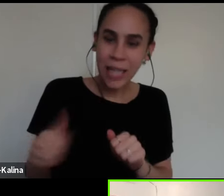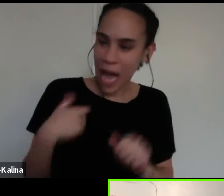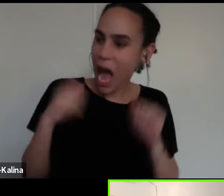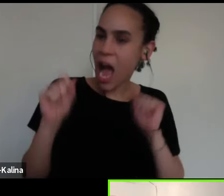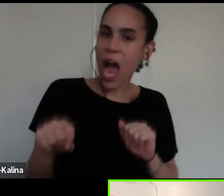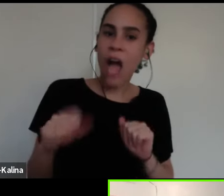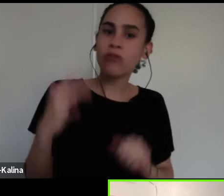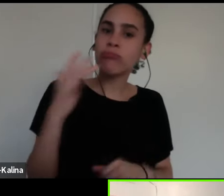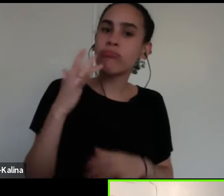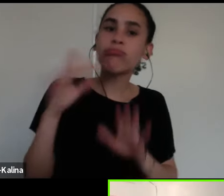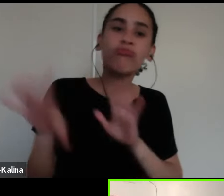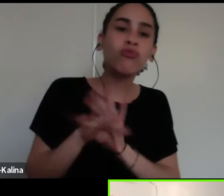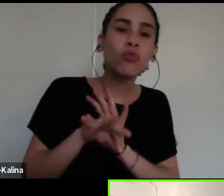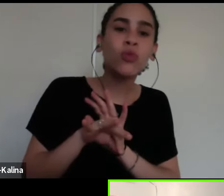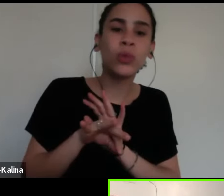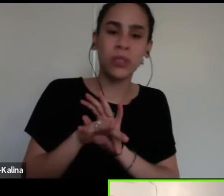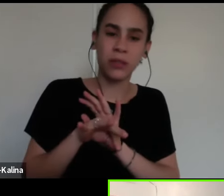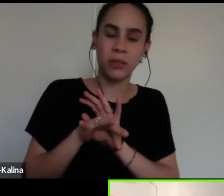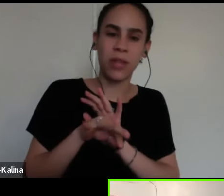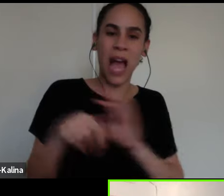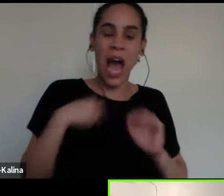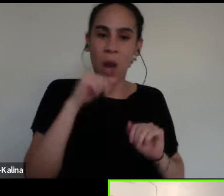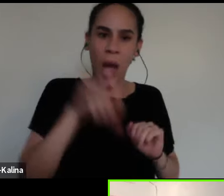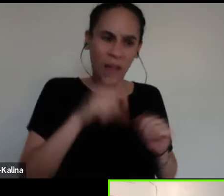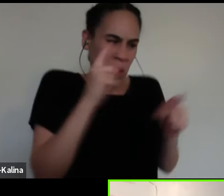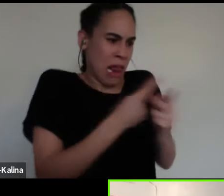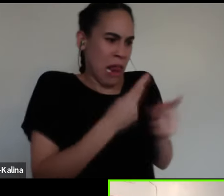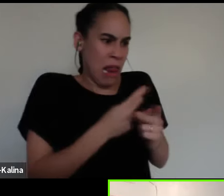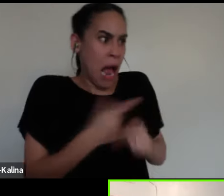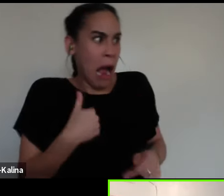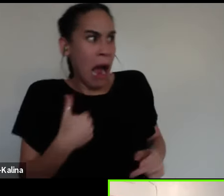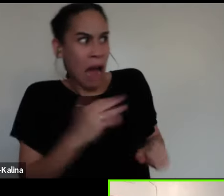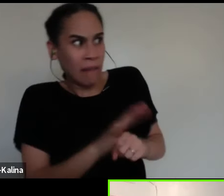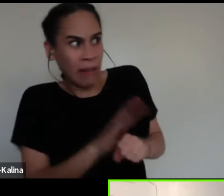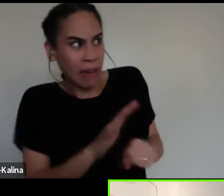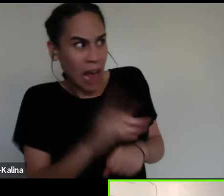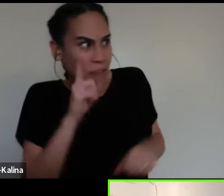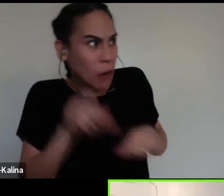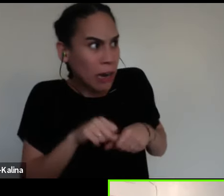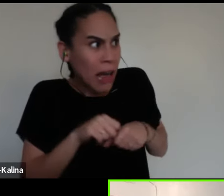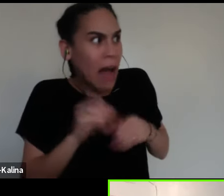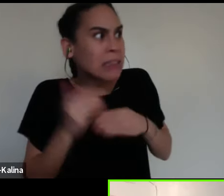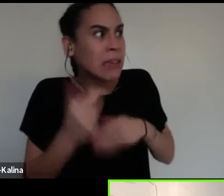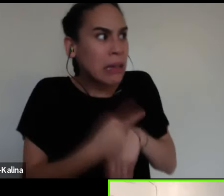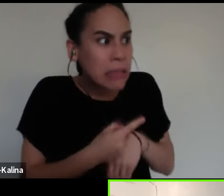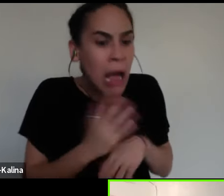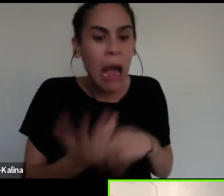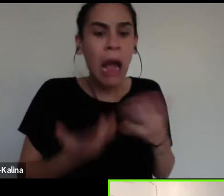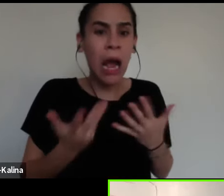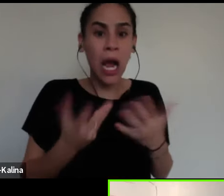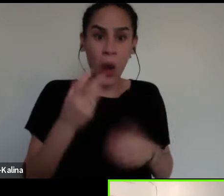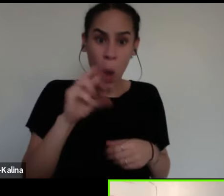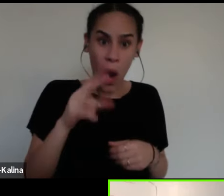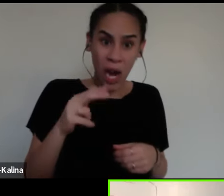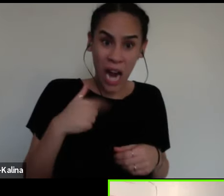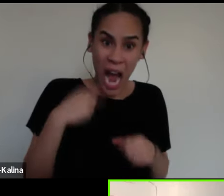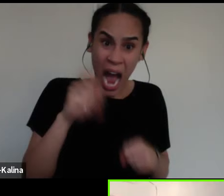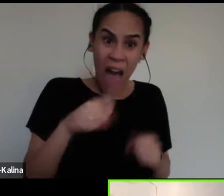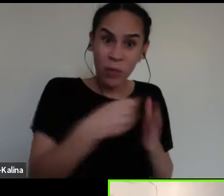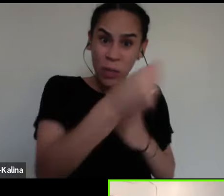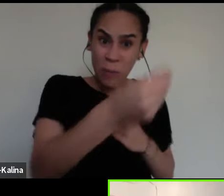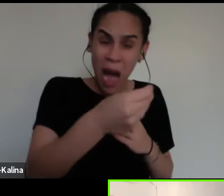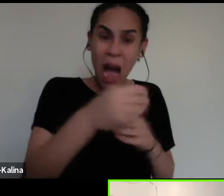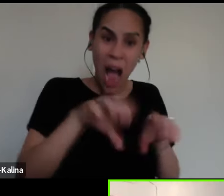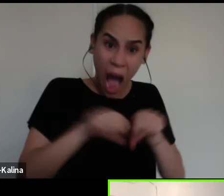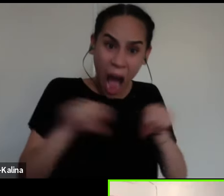that for yourself in that moment and not calculate whether or not you had enough for gas the next day or another pack of hot dogs or, you know, I